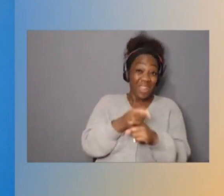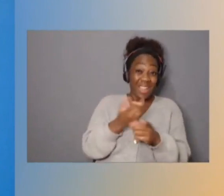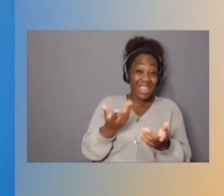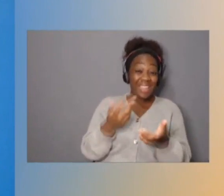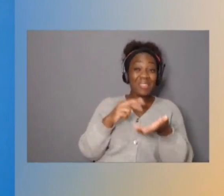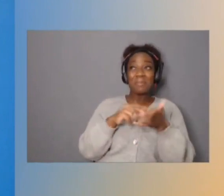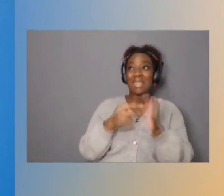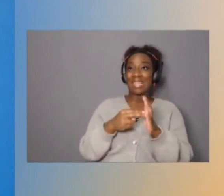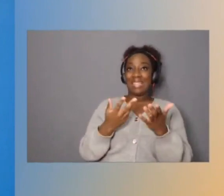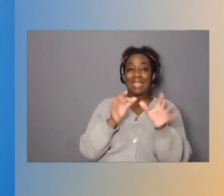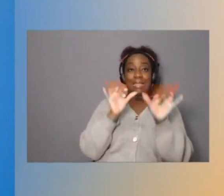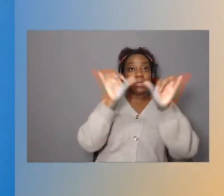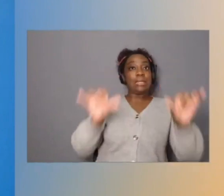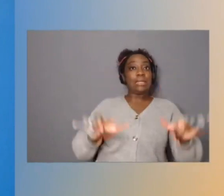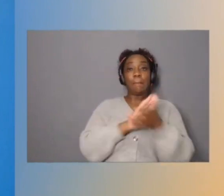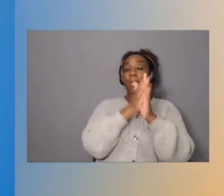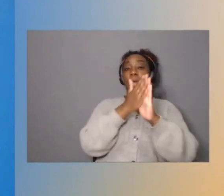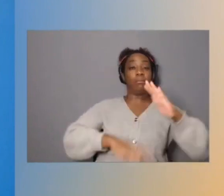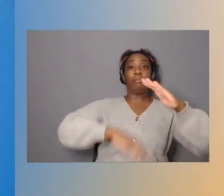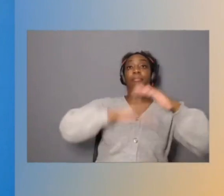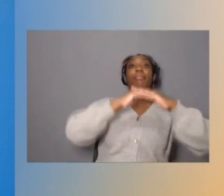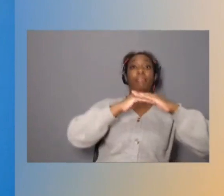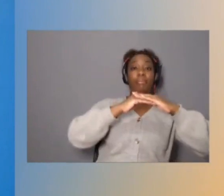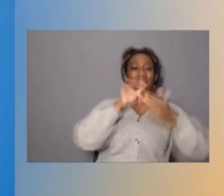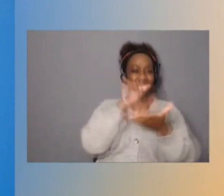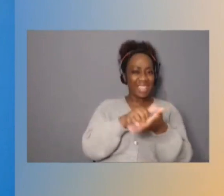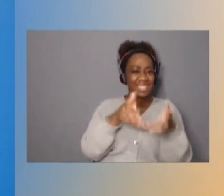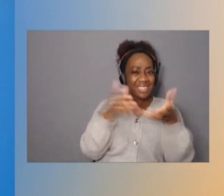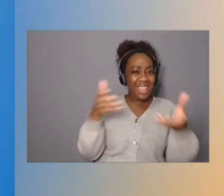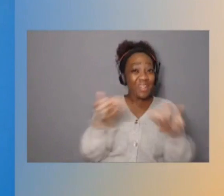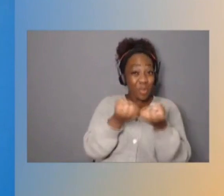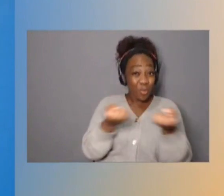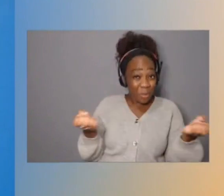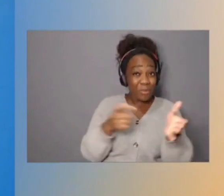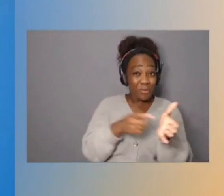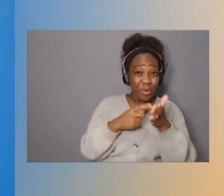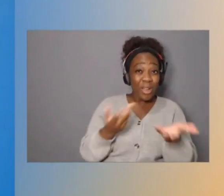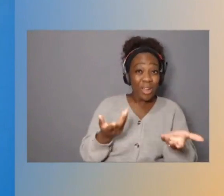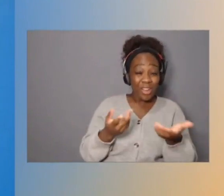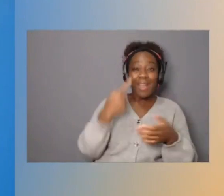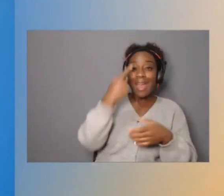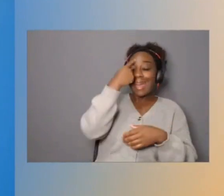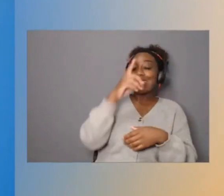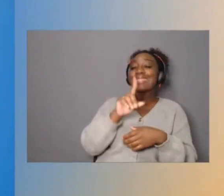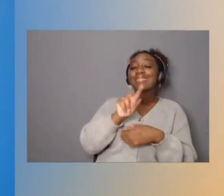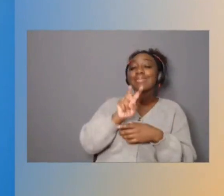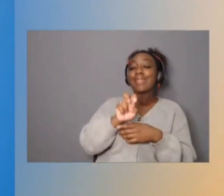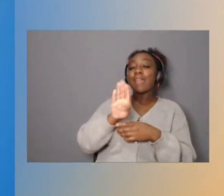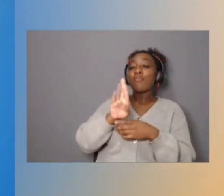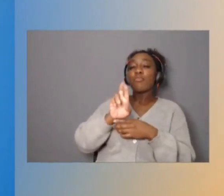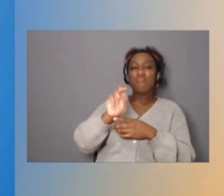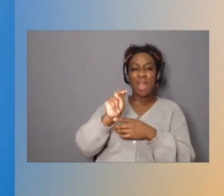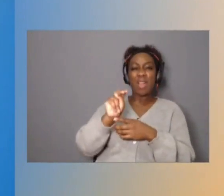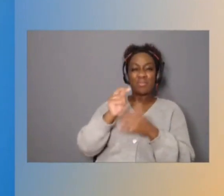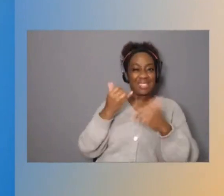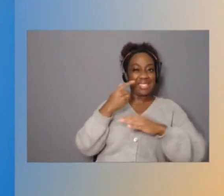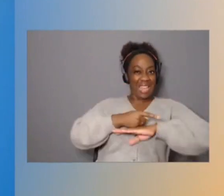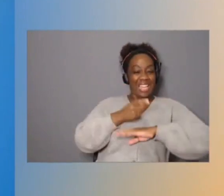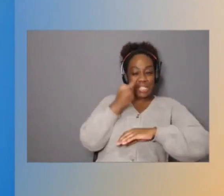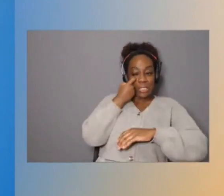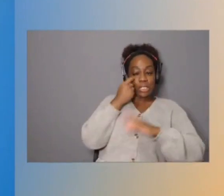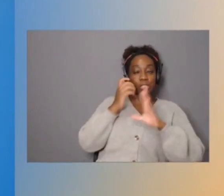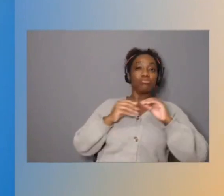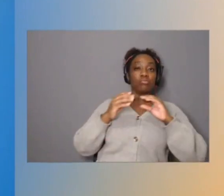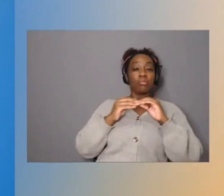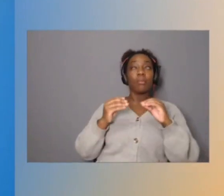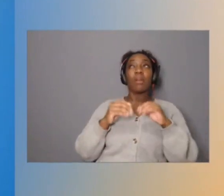system. This is a lot of equipment that has to happen. And I think Dave Brown at the beginning of today talked about one of the things we were trying to